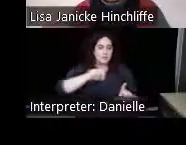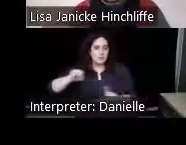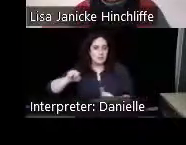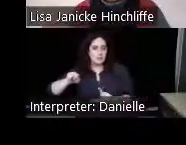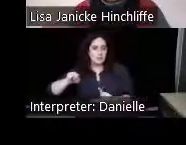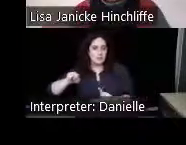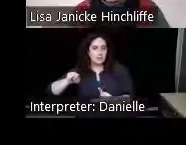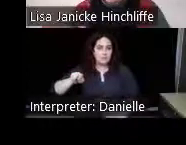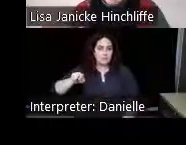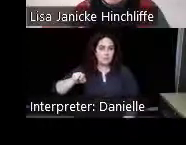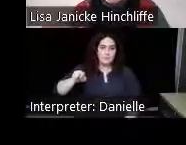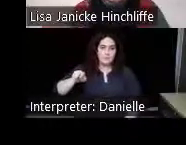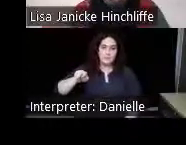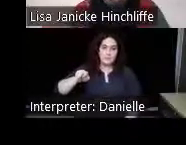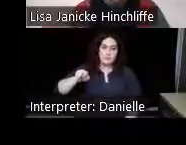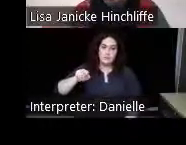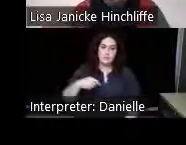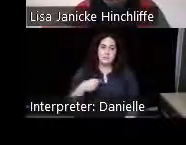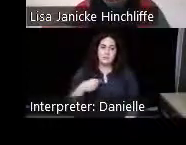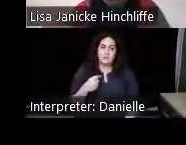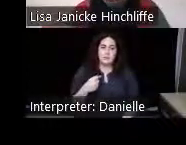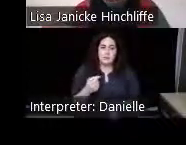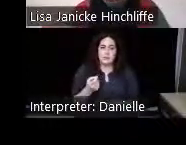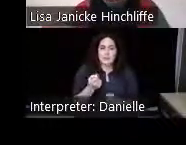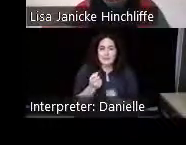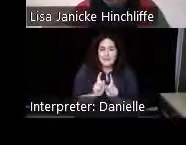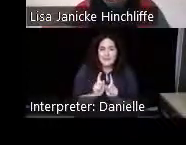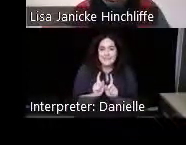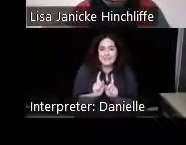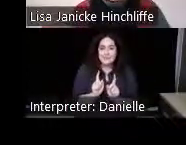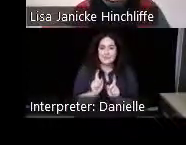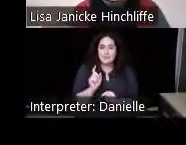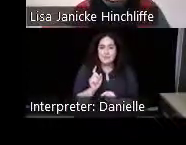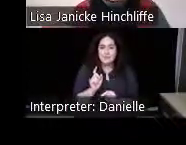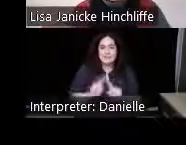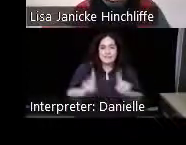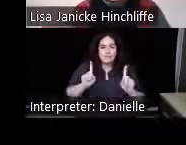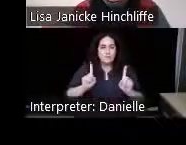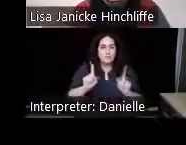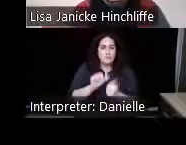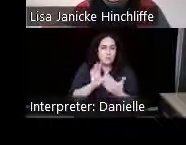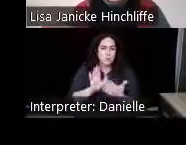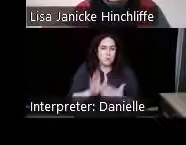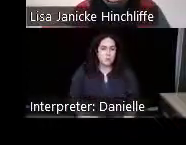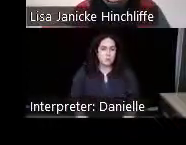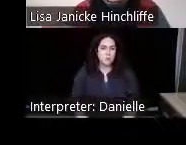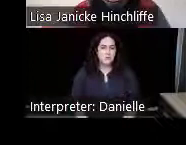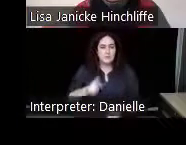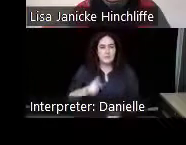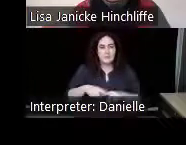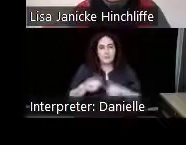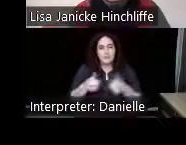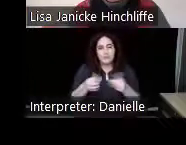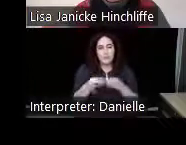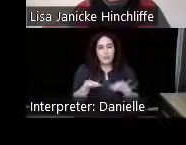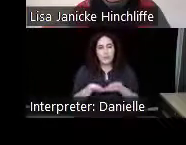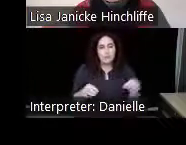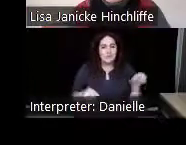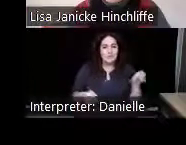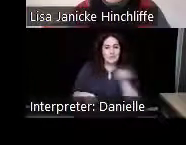reading languages would be affected by that. We also wanted a wide range of